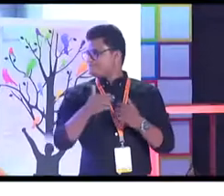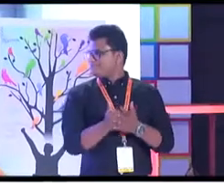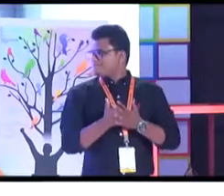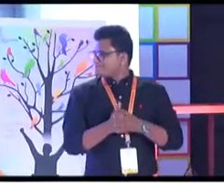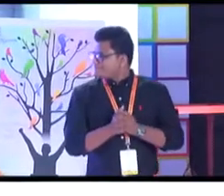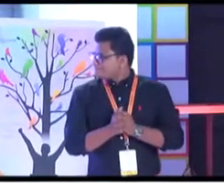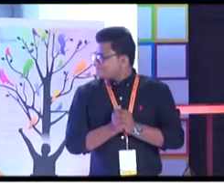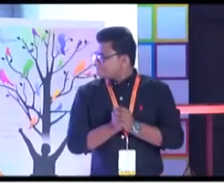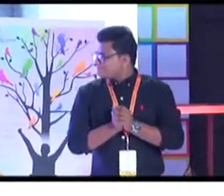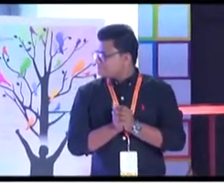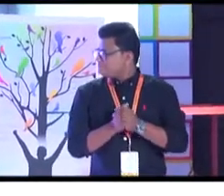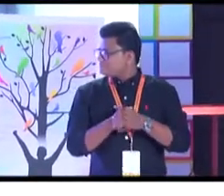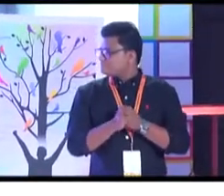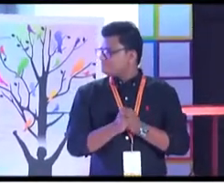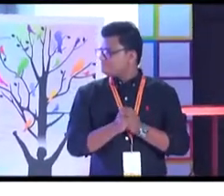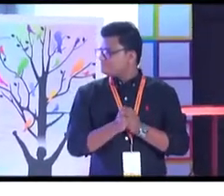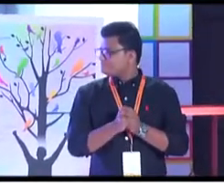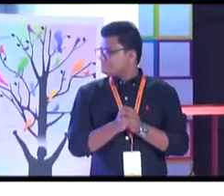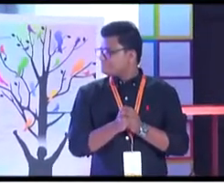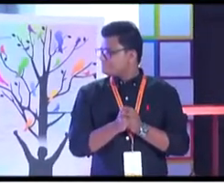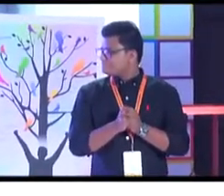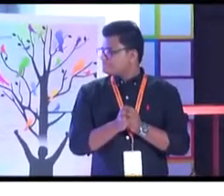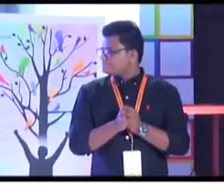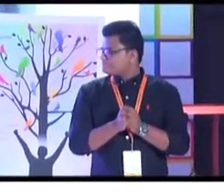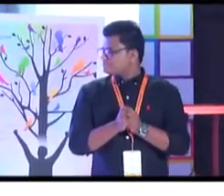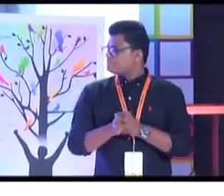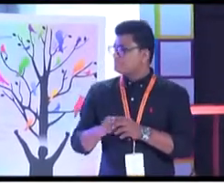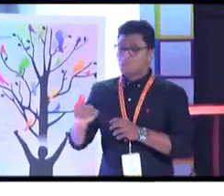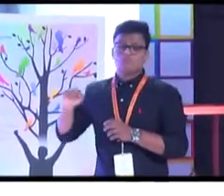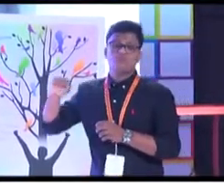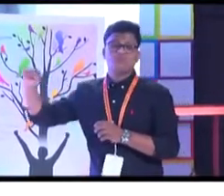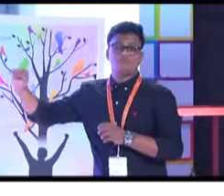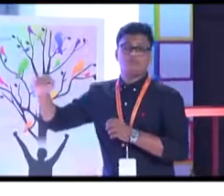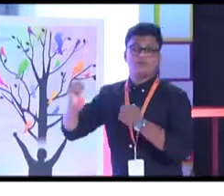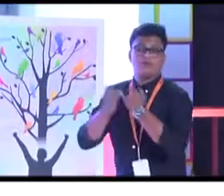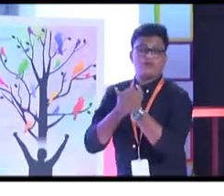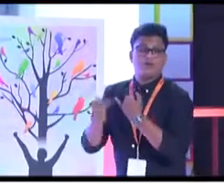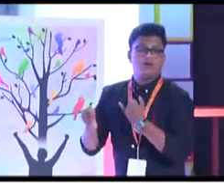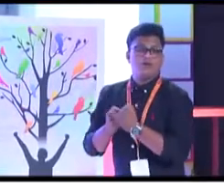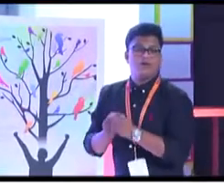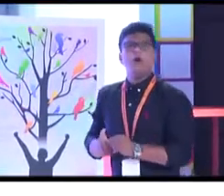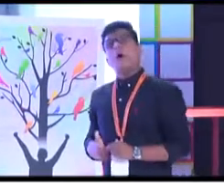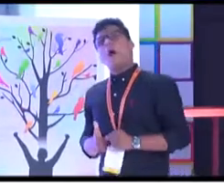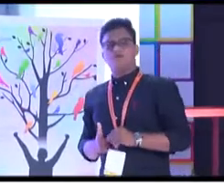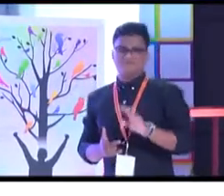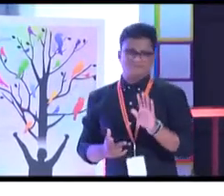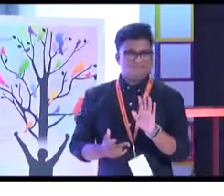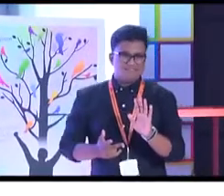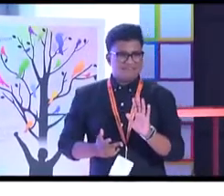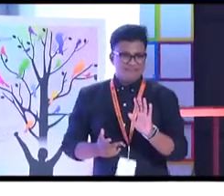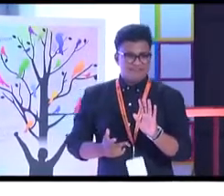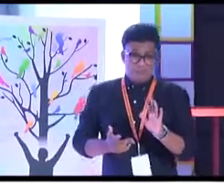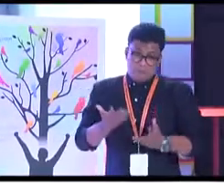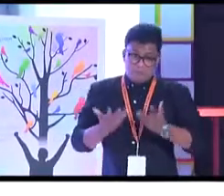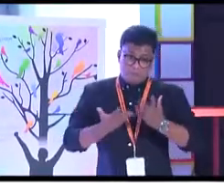So here we go, and my story is nothing so special, but I feel it will be a